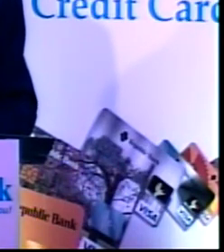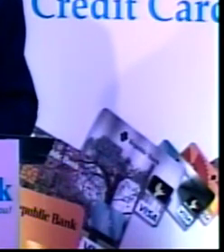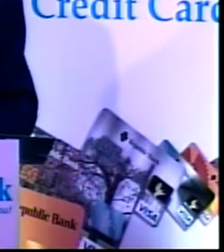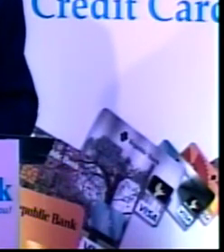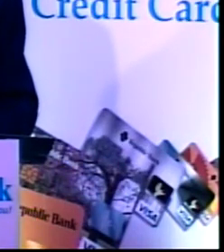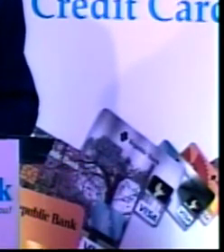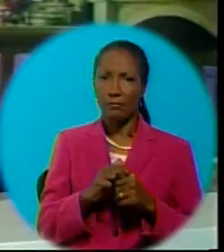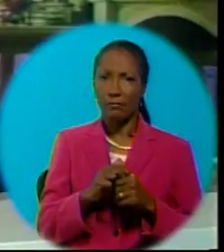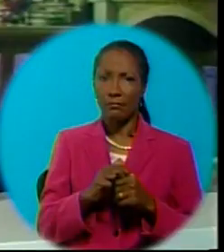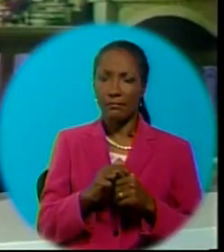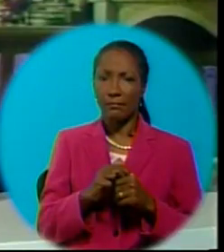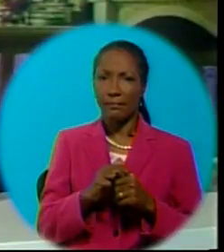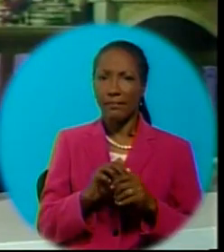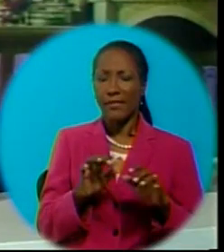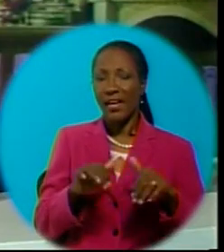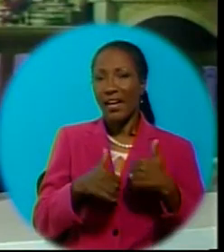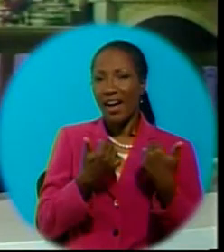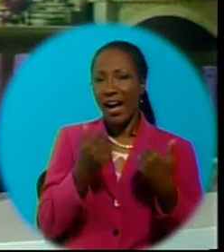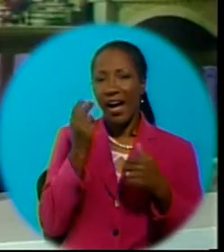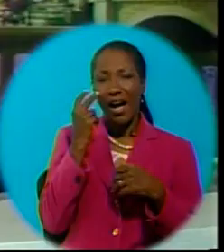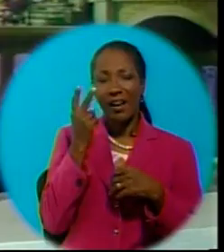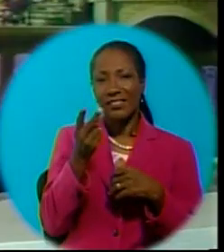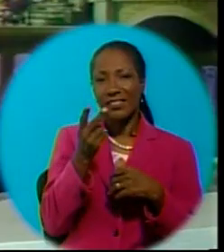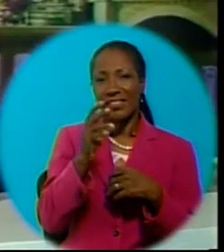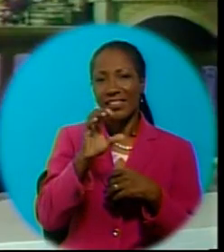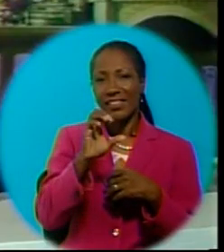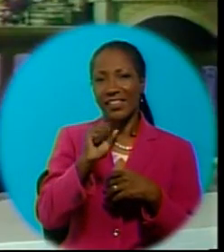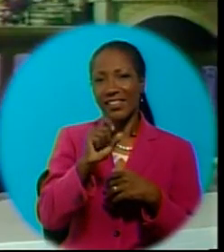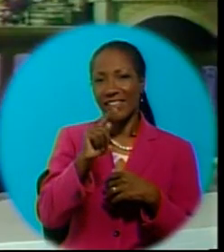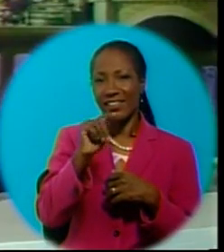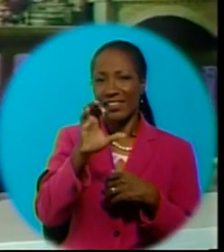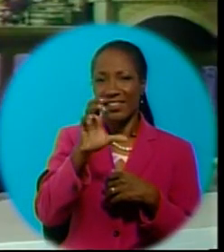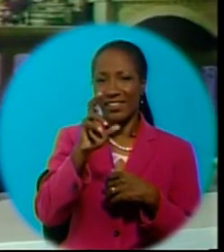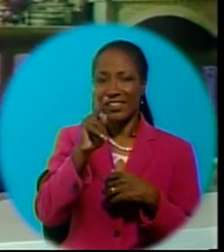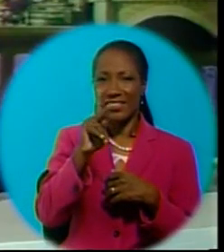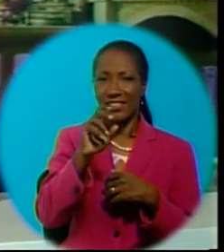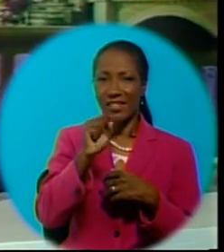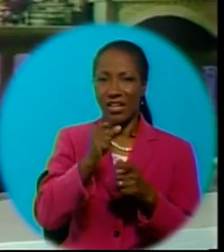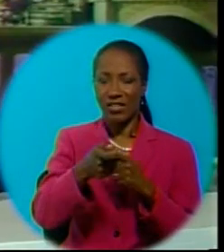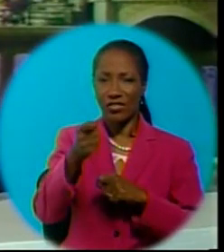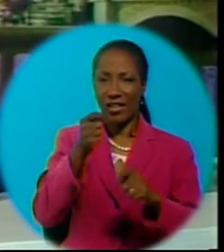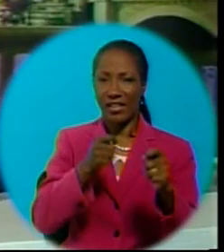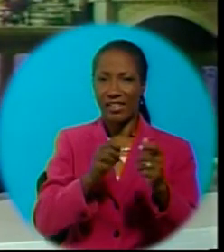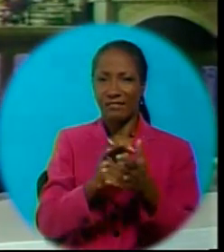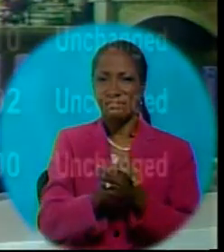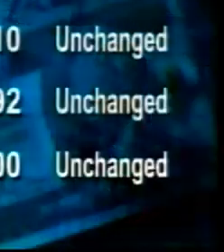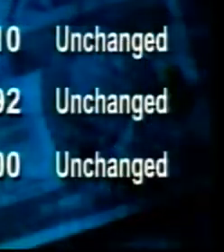and Canada. Here's a look now at how the stocks traded locally and regionally today.